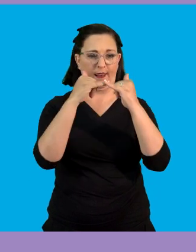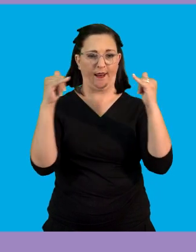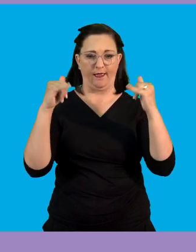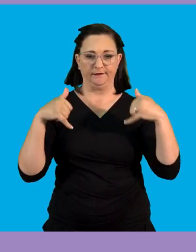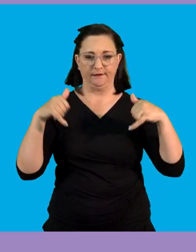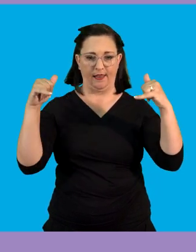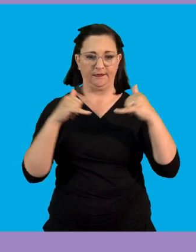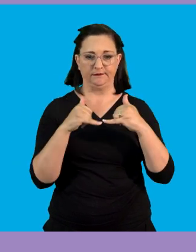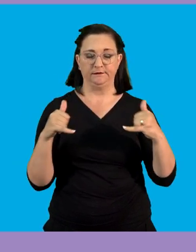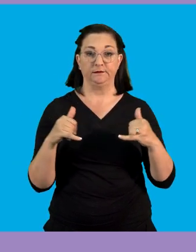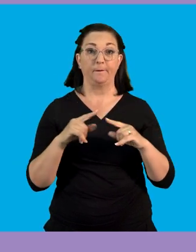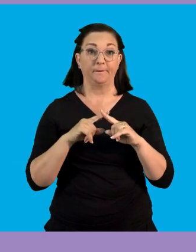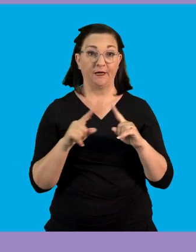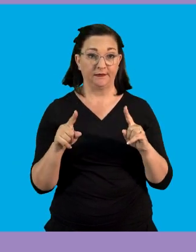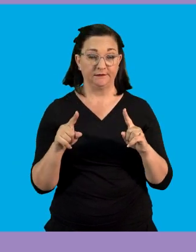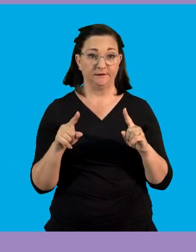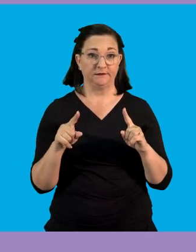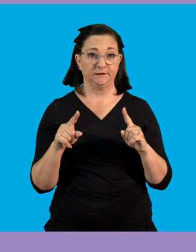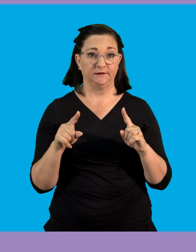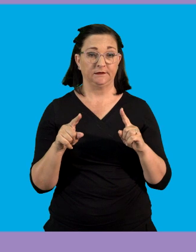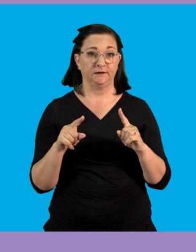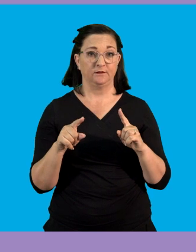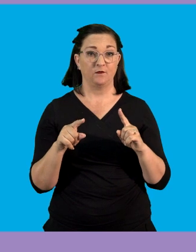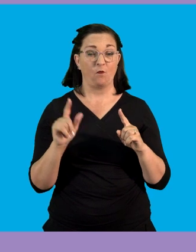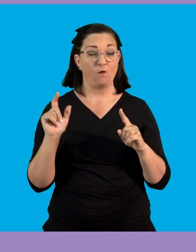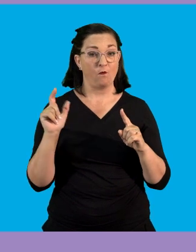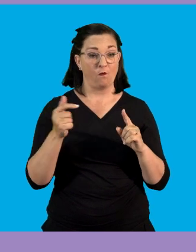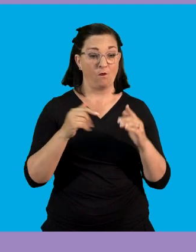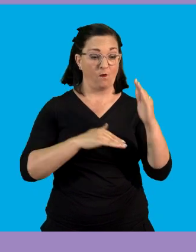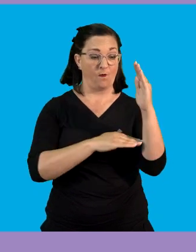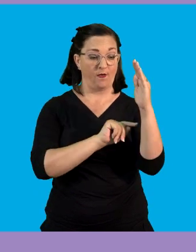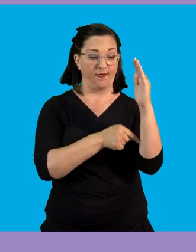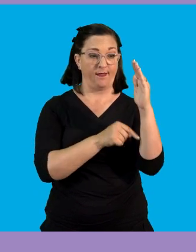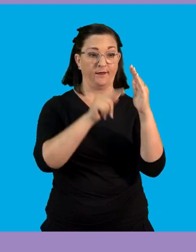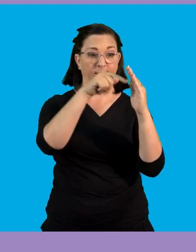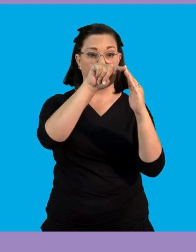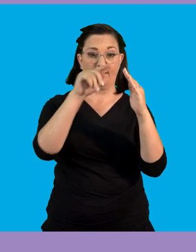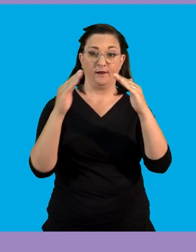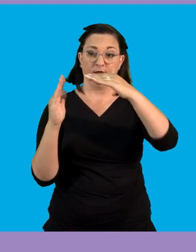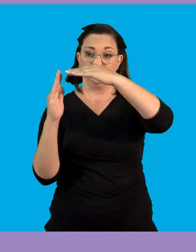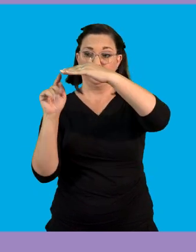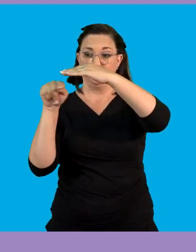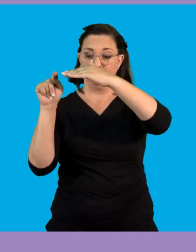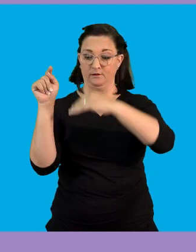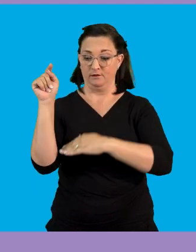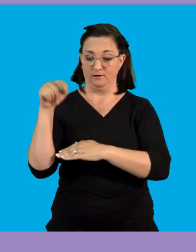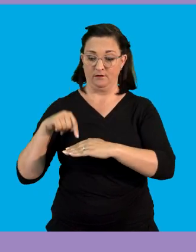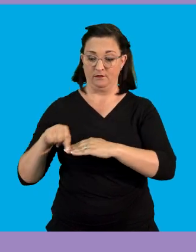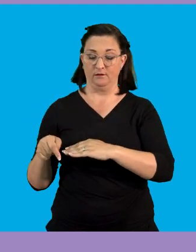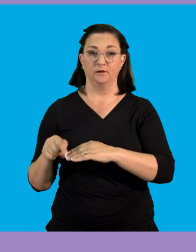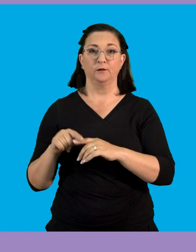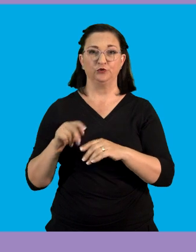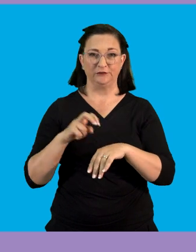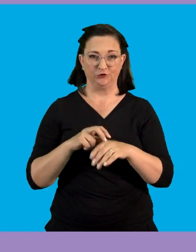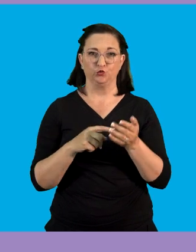of lines. However, measure the size of all the angles. You can verify them and